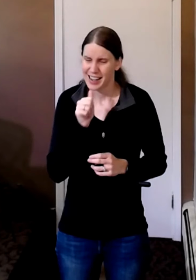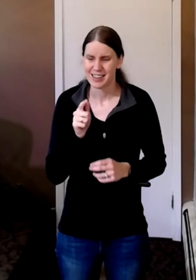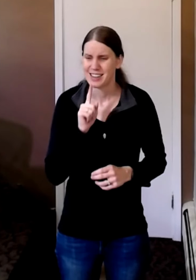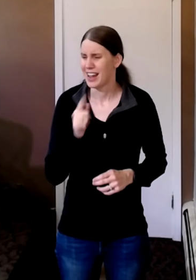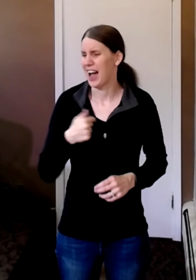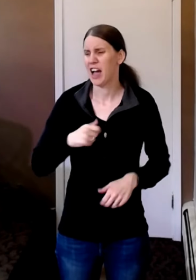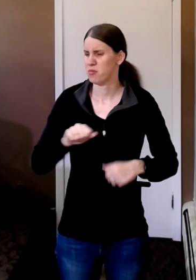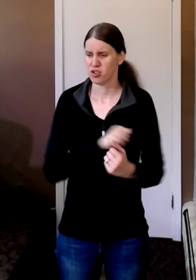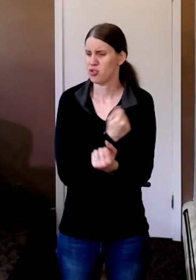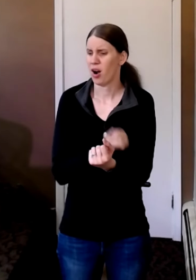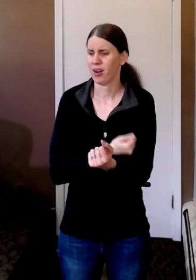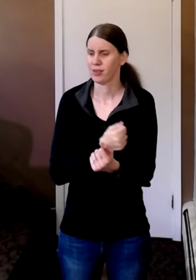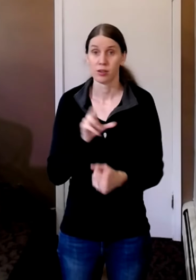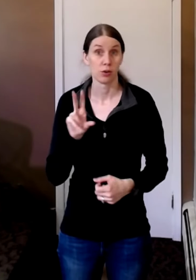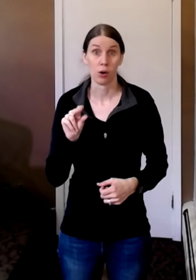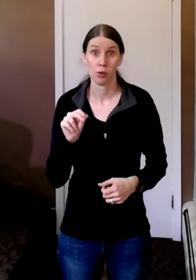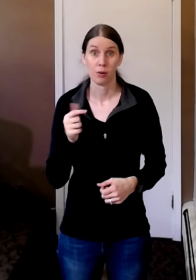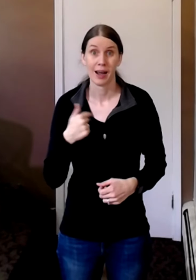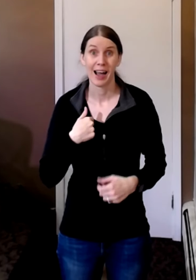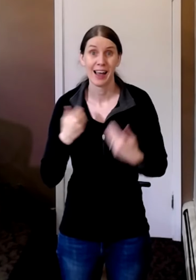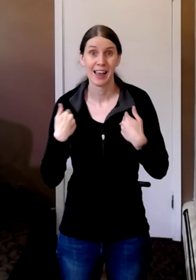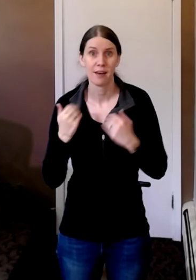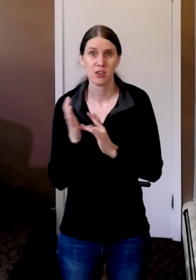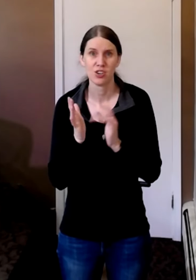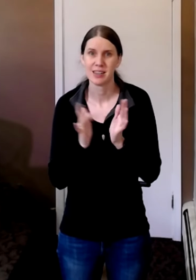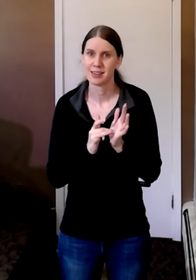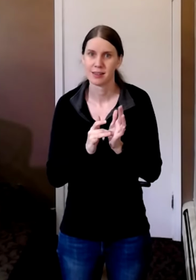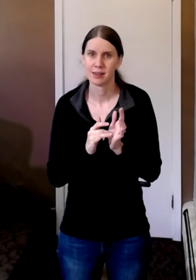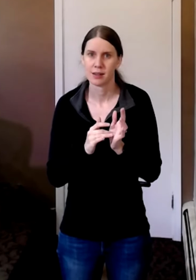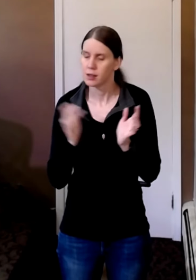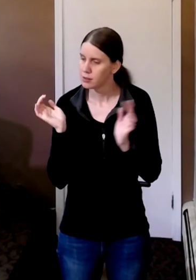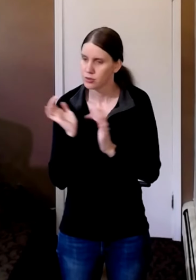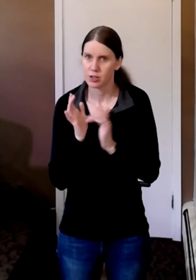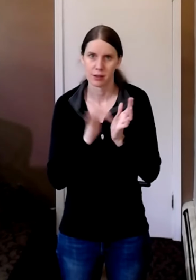stronger than you. No, I got Jesus. Jesus, Jesus, Jesus.